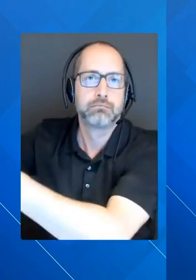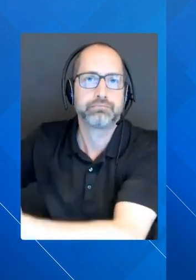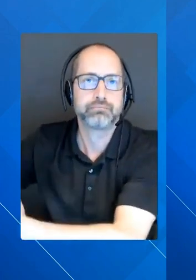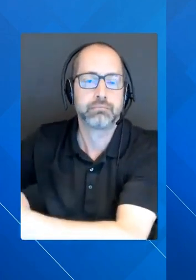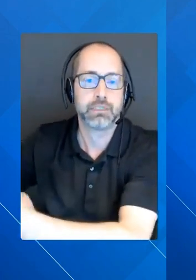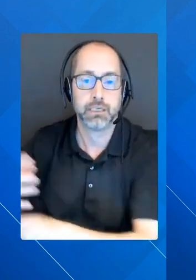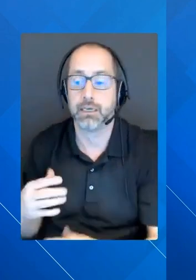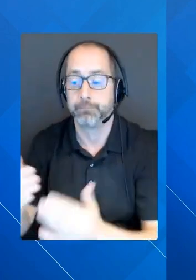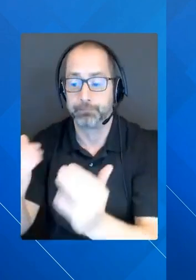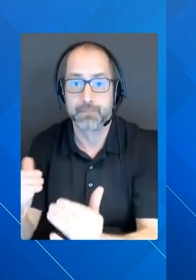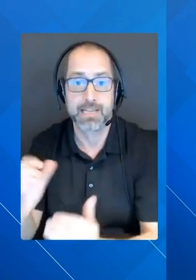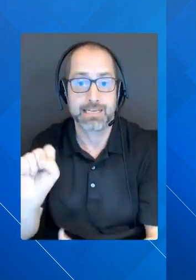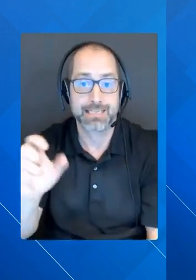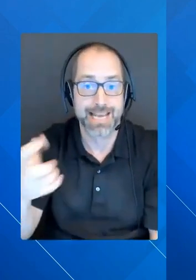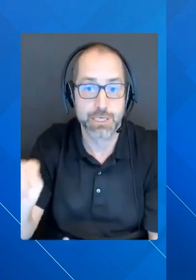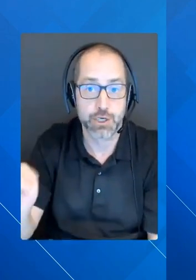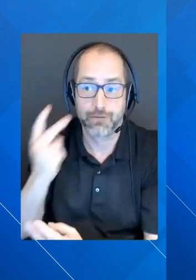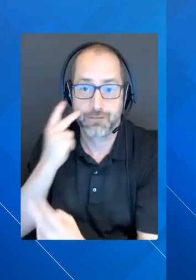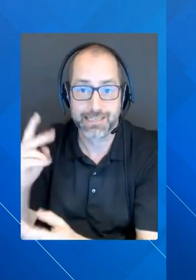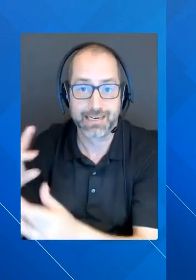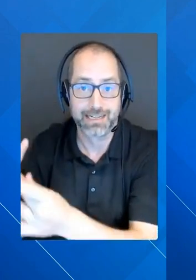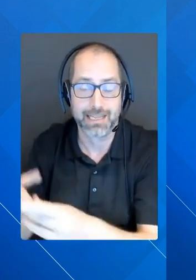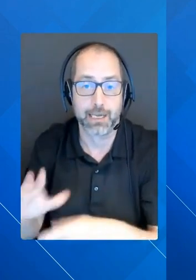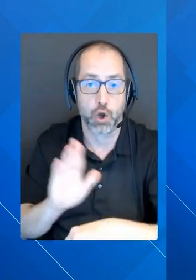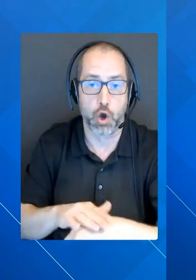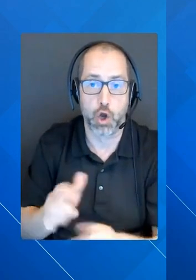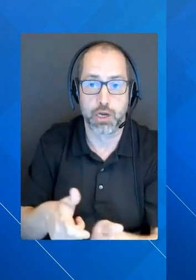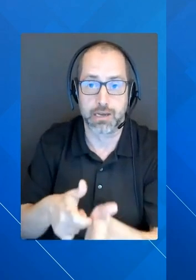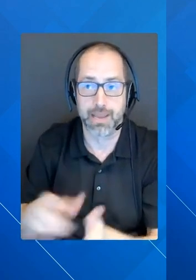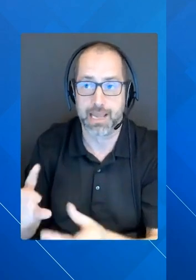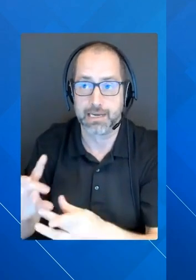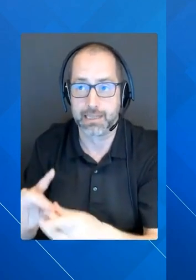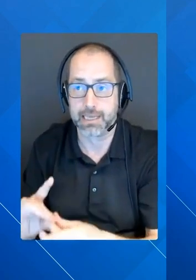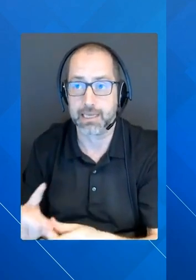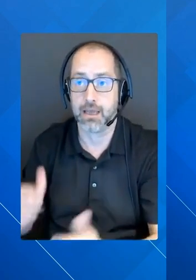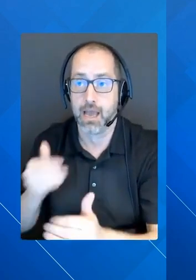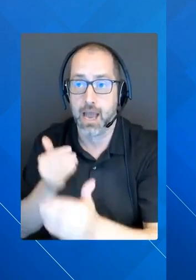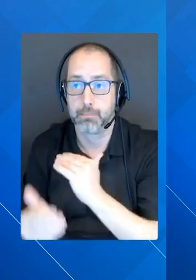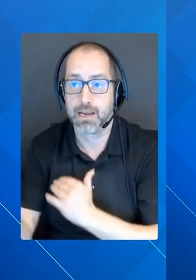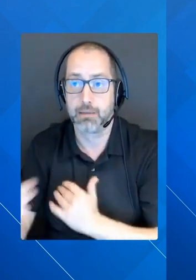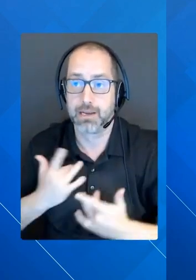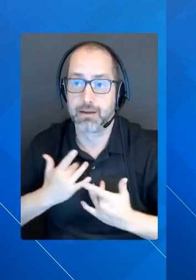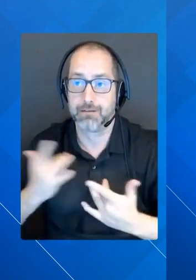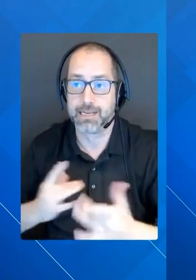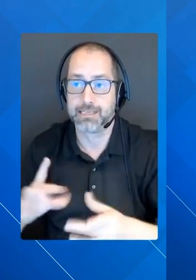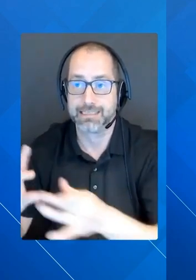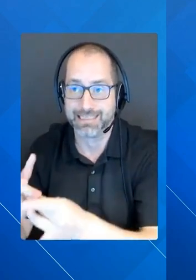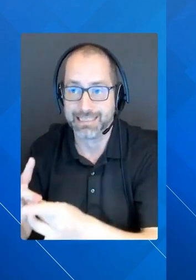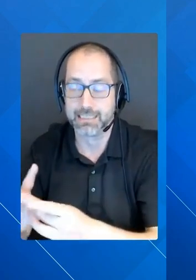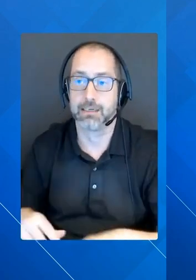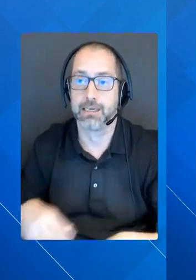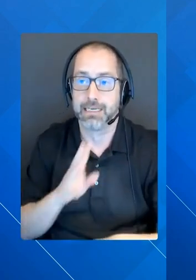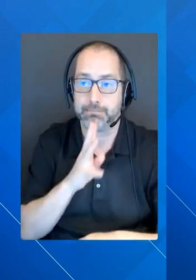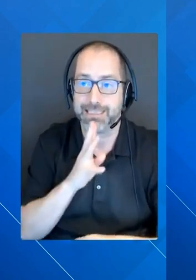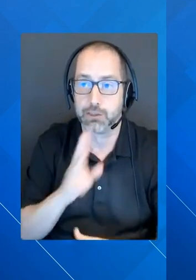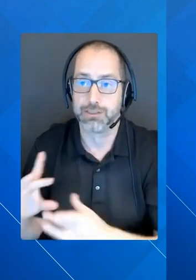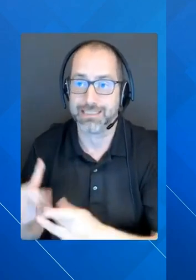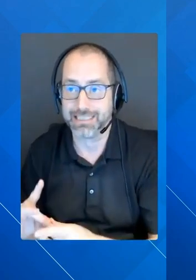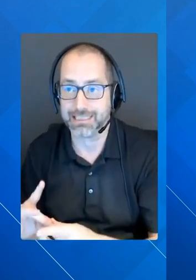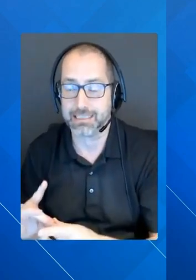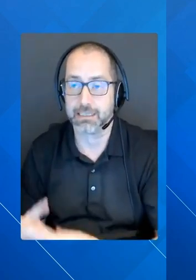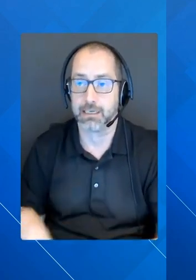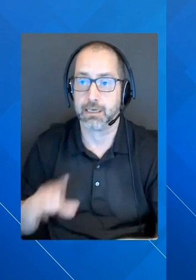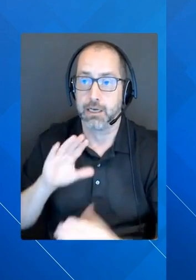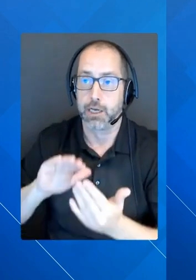link. On-demand link. Upcoming events link. Speakers link.